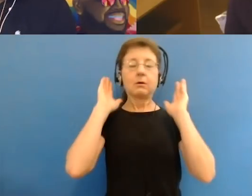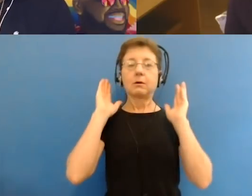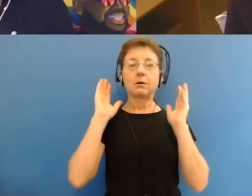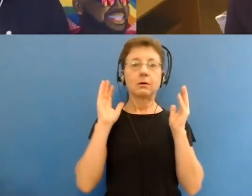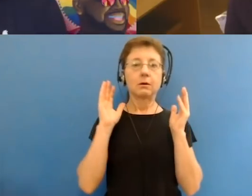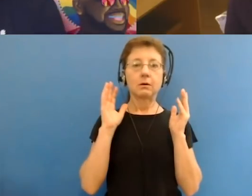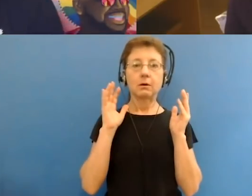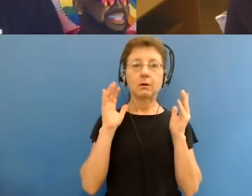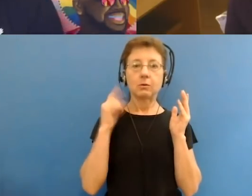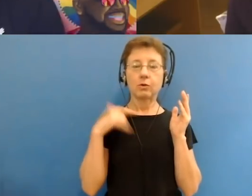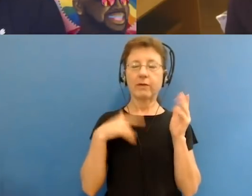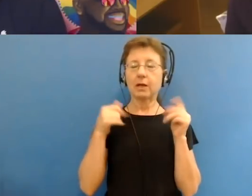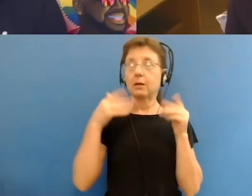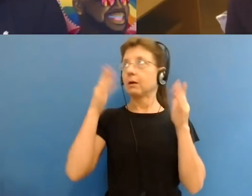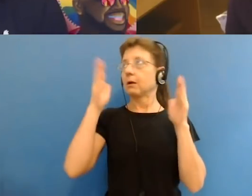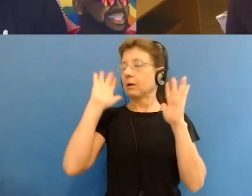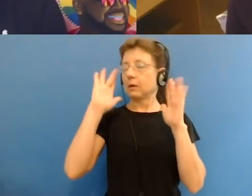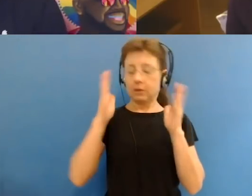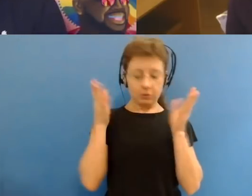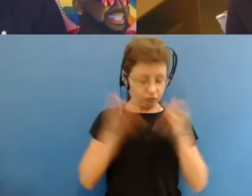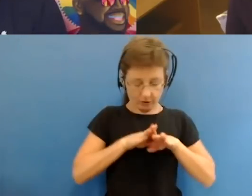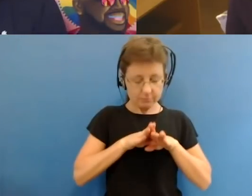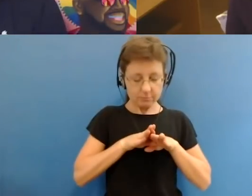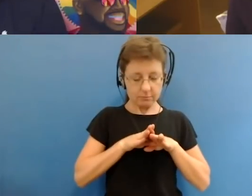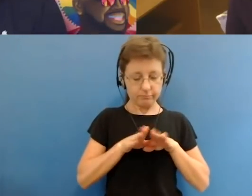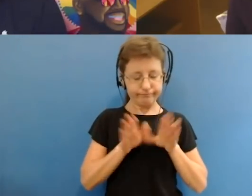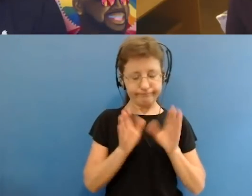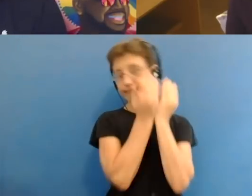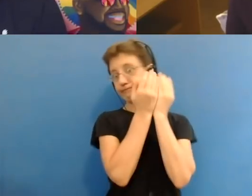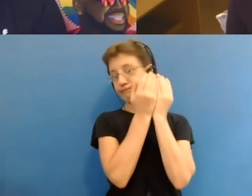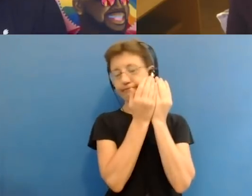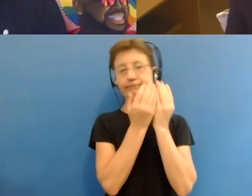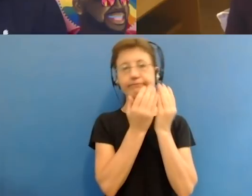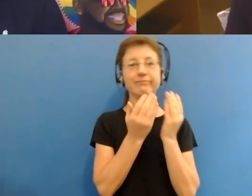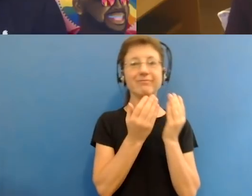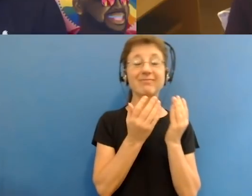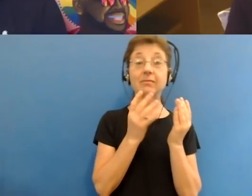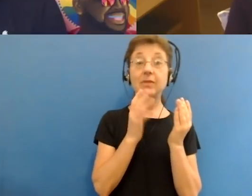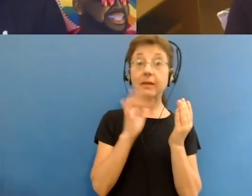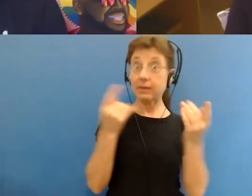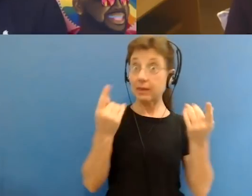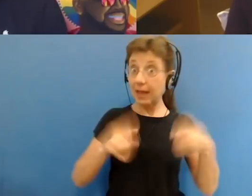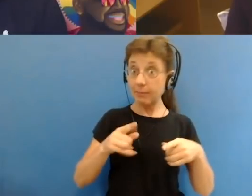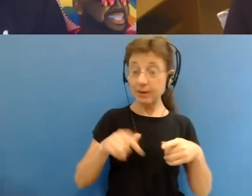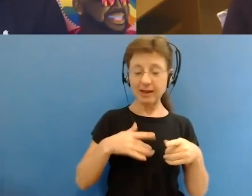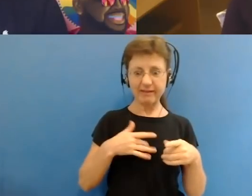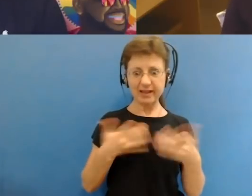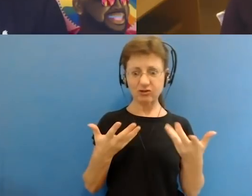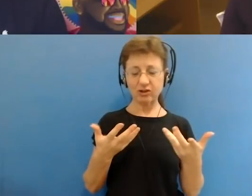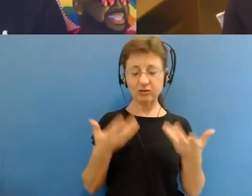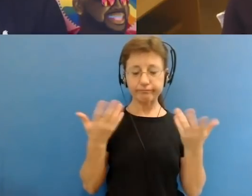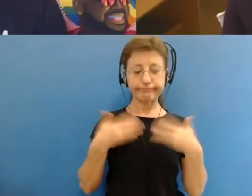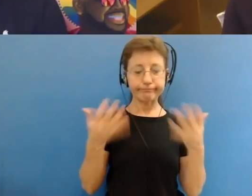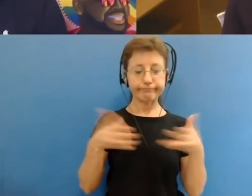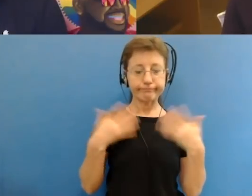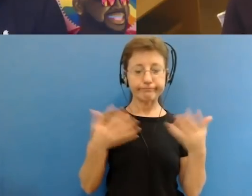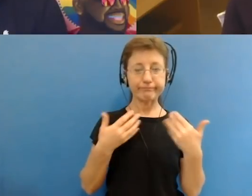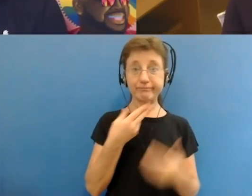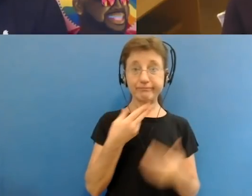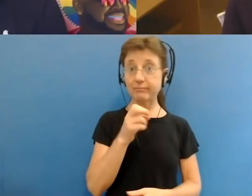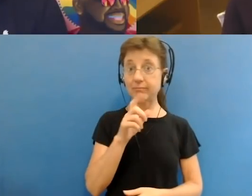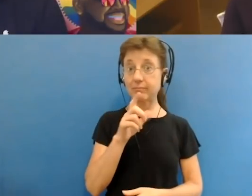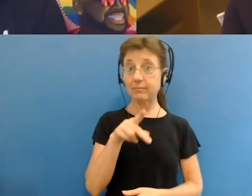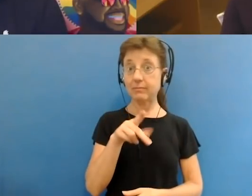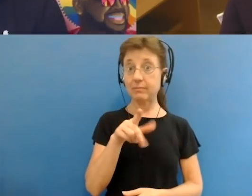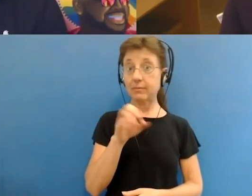completely shuts us down. And in those cases, when I am helpless, I just fall to the earth and let the